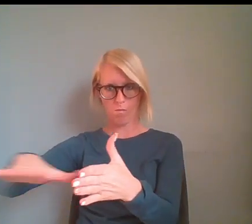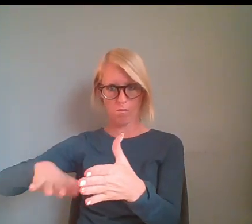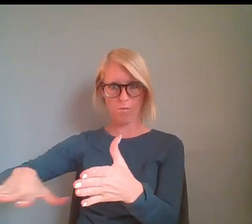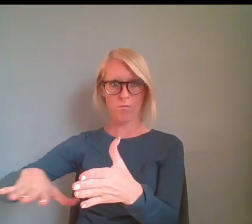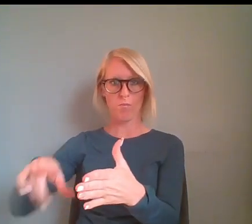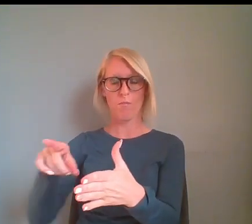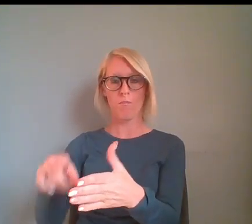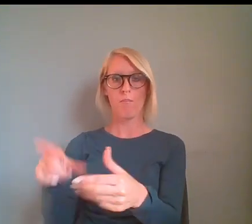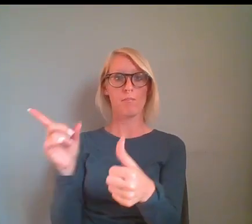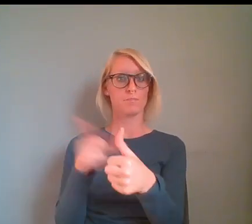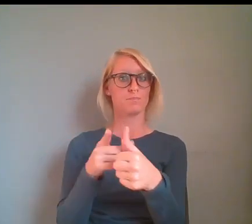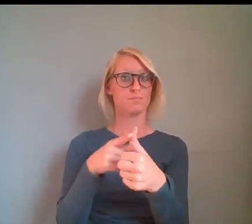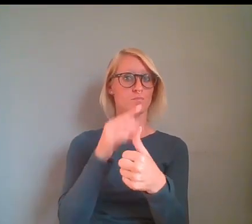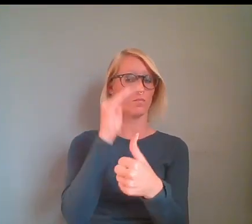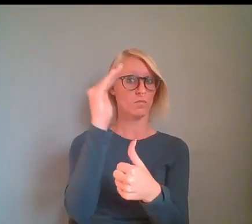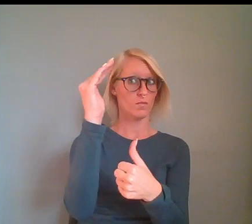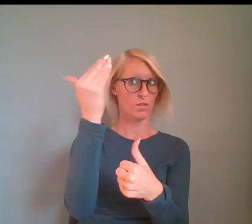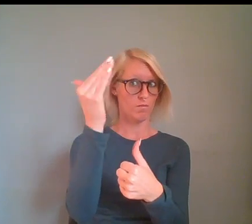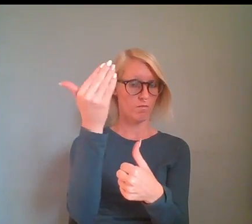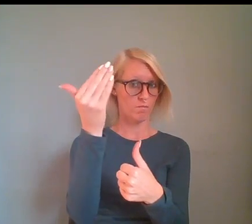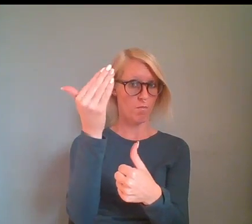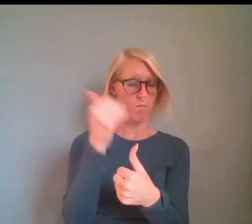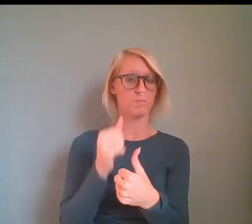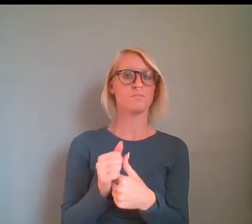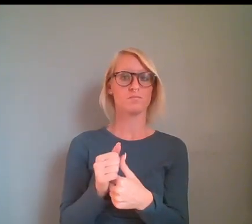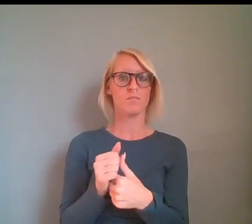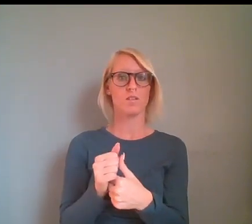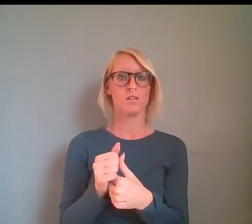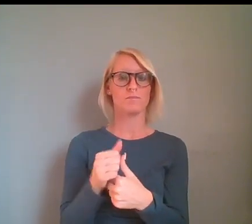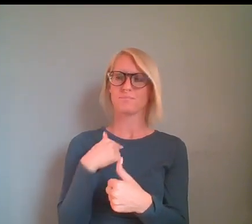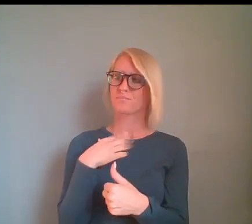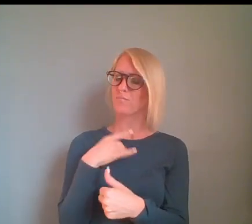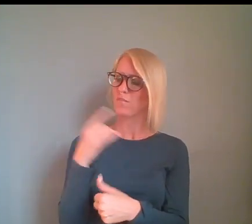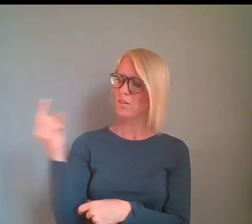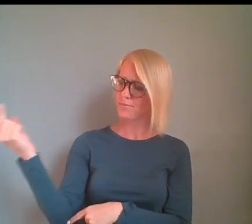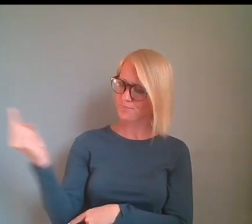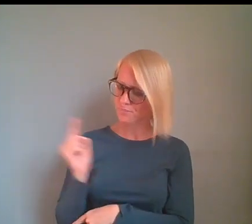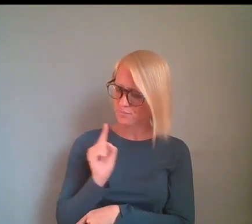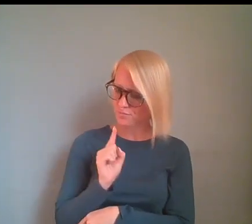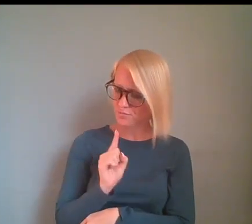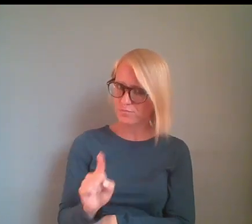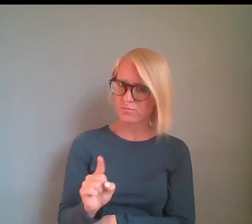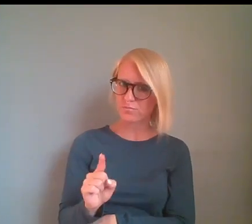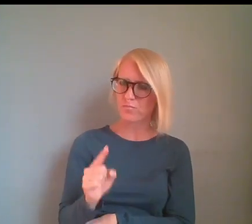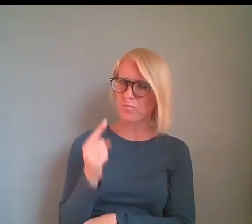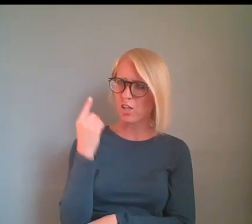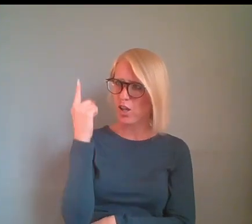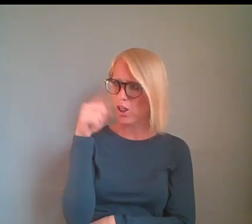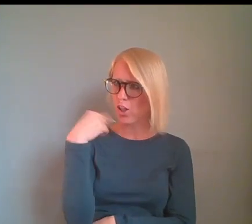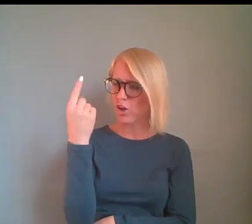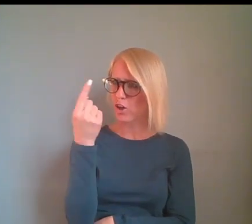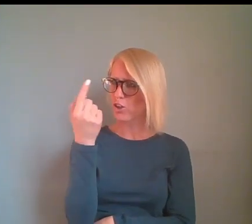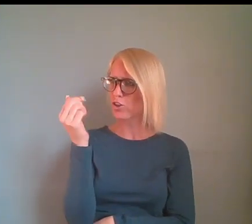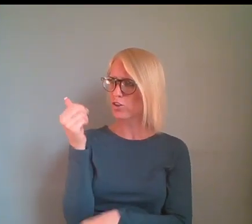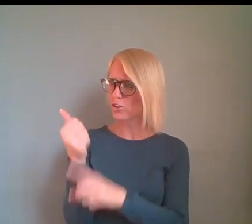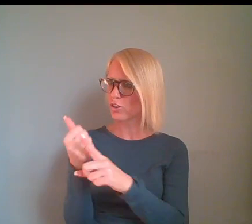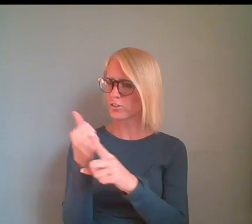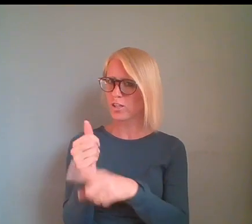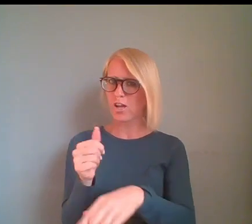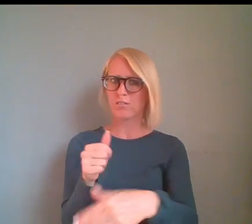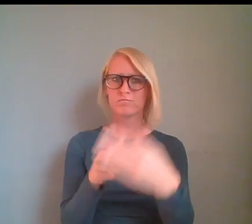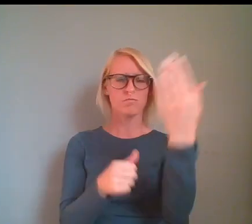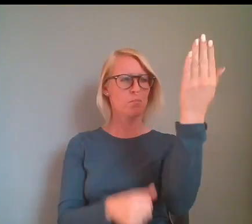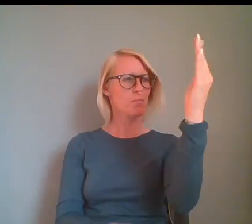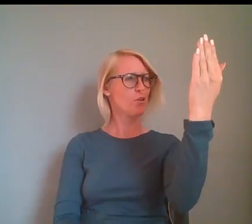you've got a mirror. So I'd like you to come down and look at yourself. And just look at